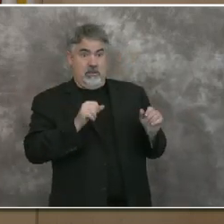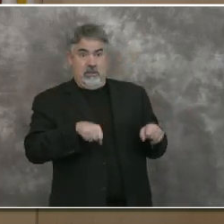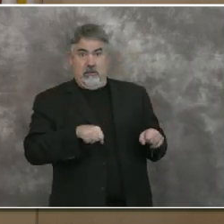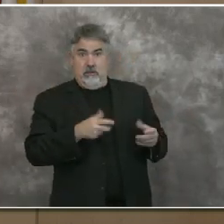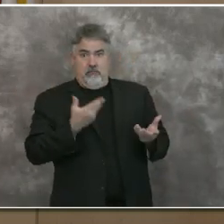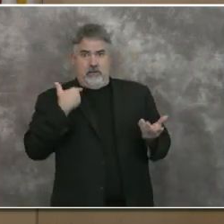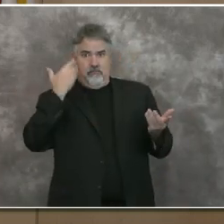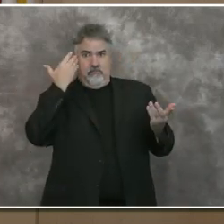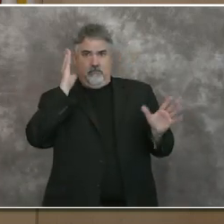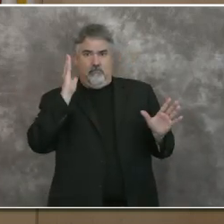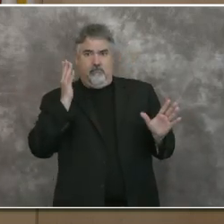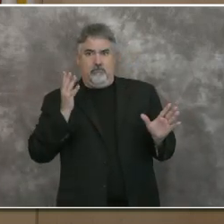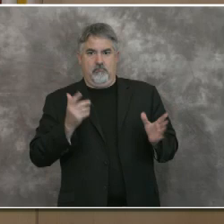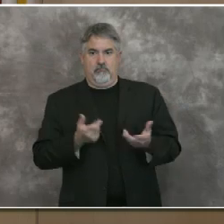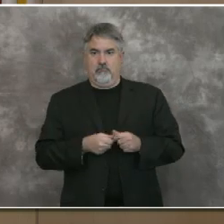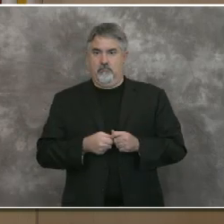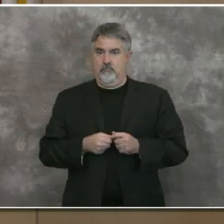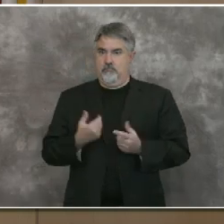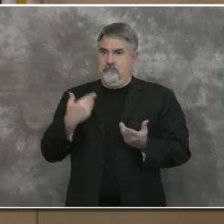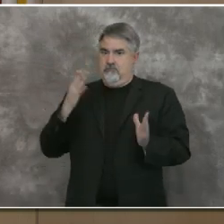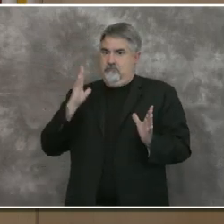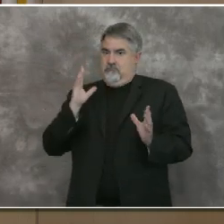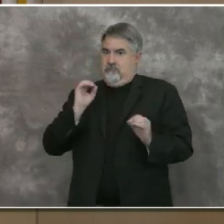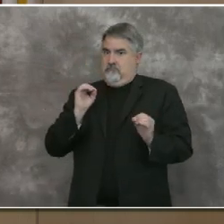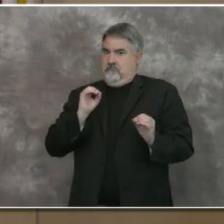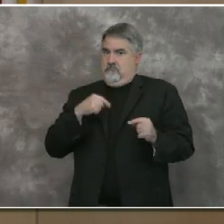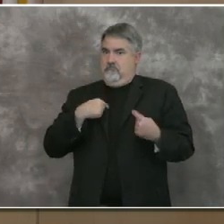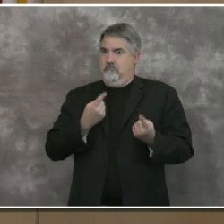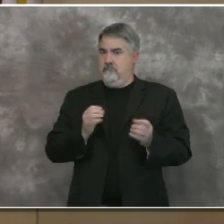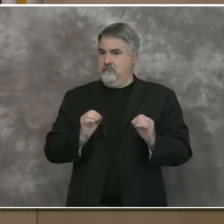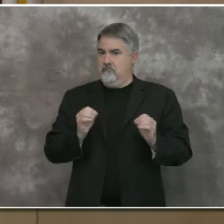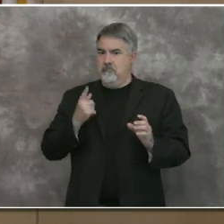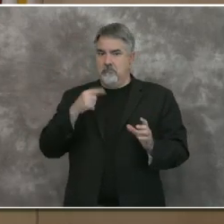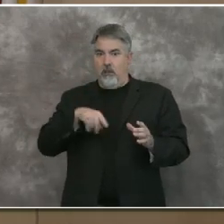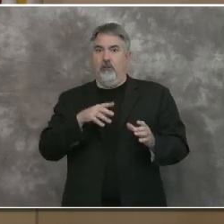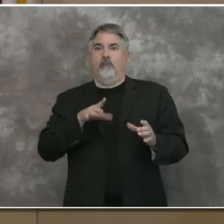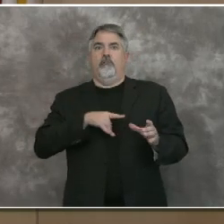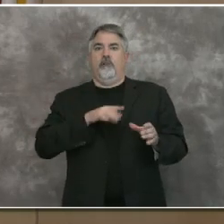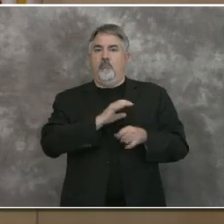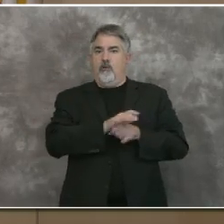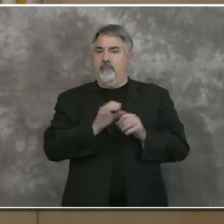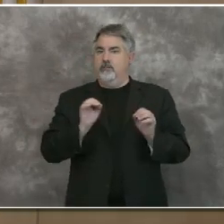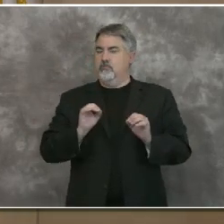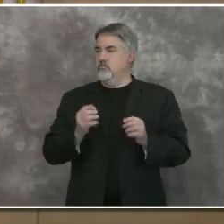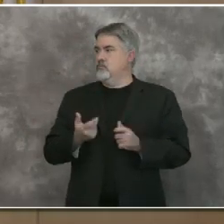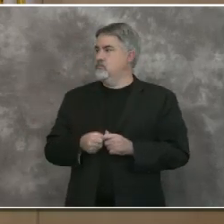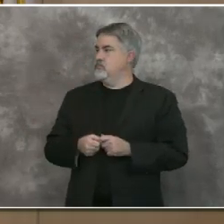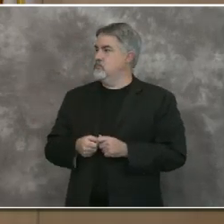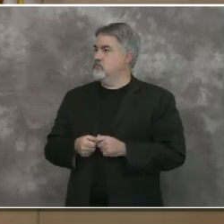back to the protests. All right, thank you, Dr. Wooten.